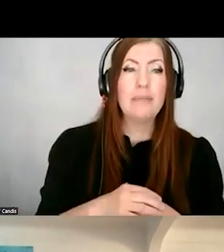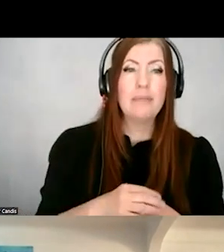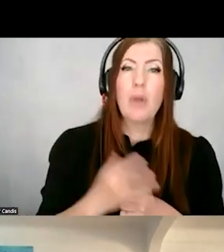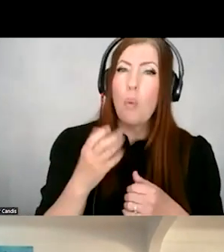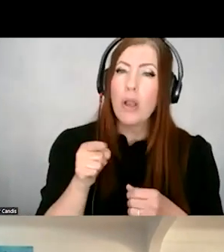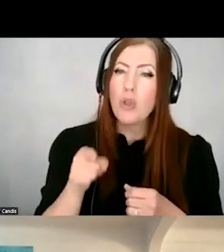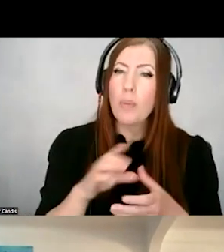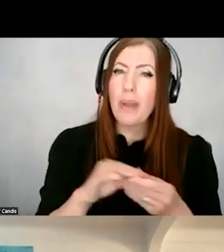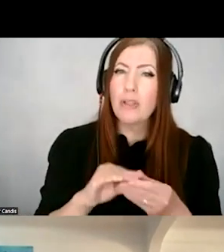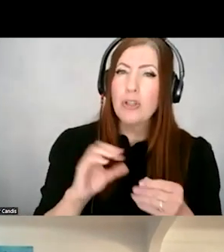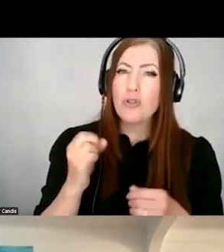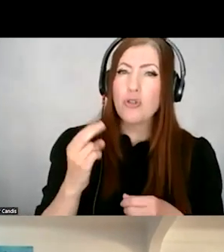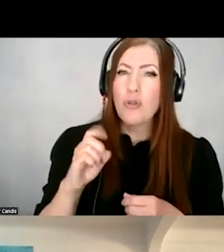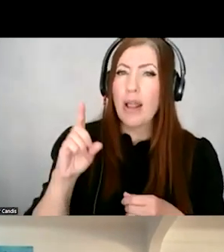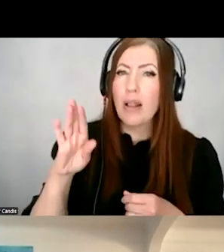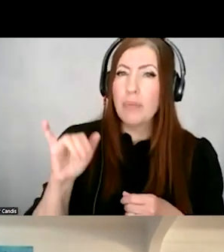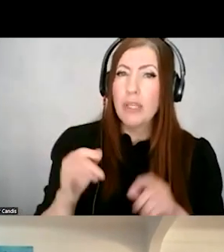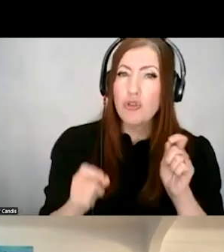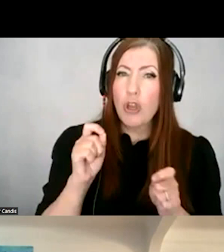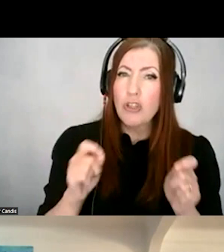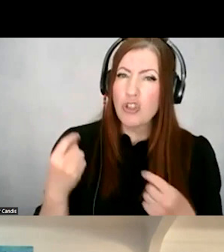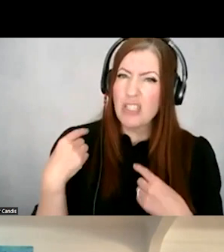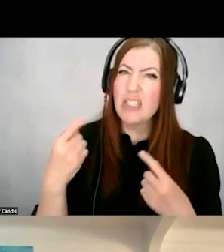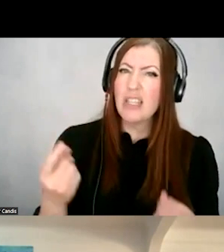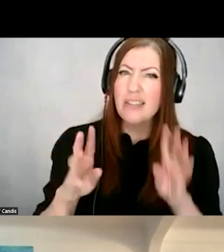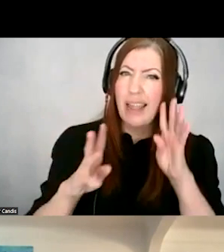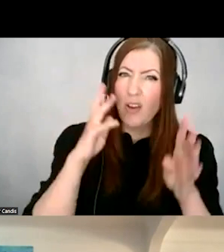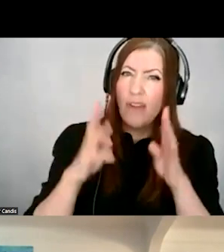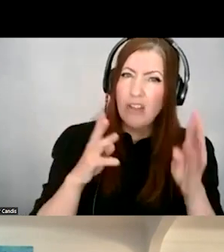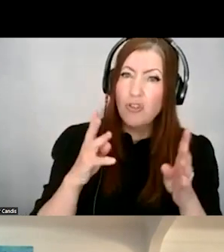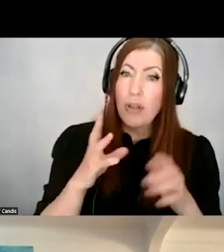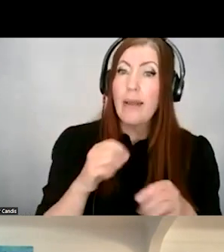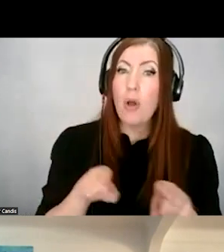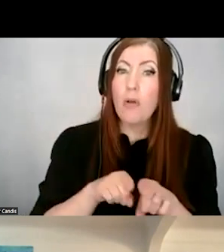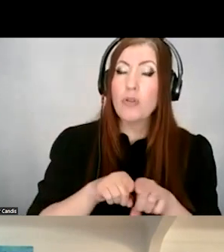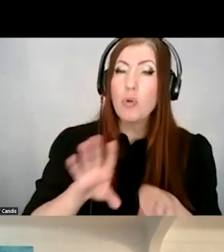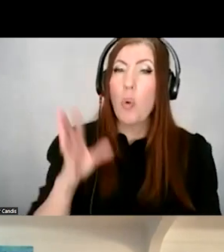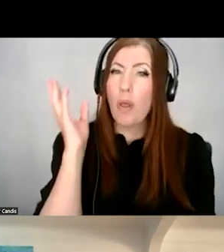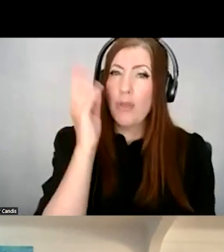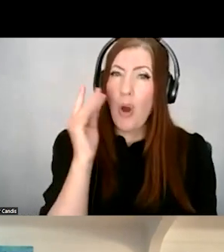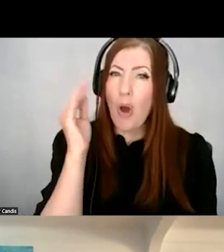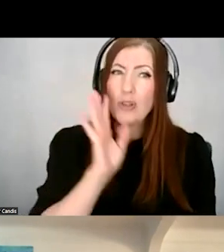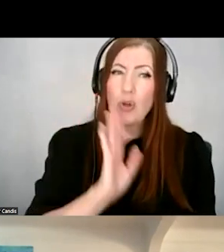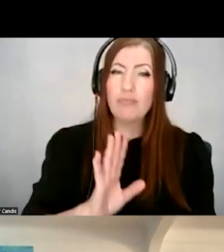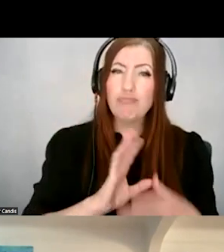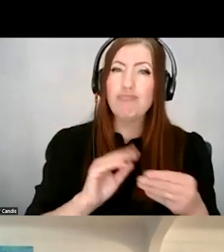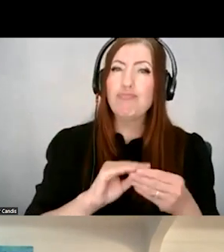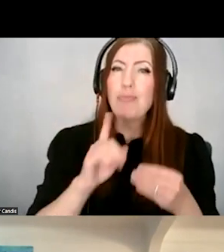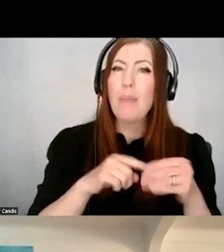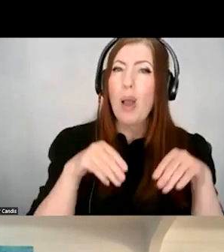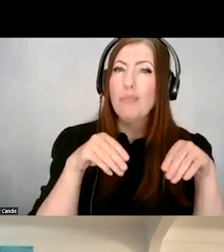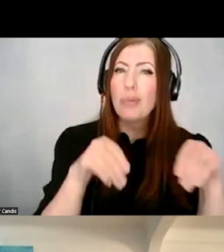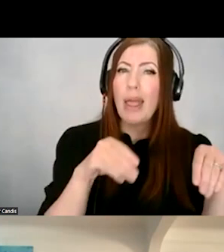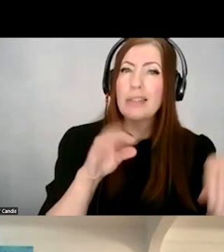mention, Shelby, about changes since then, innovations, but also your thoughts on what she was saying about planting seeds within the